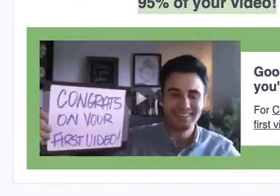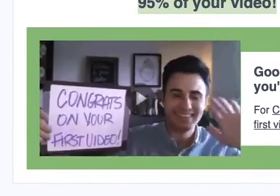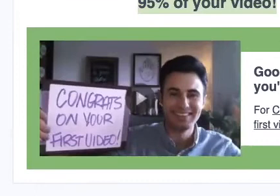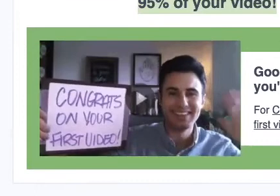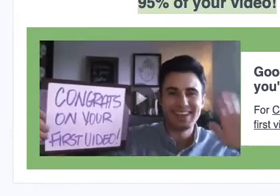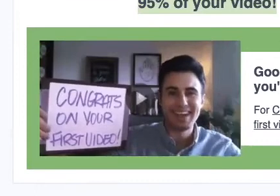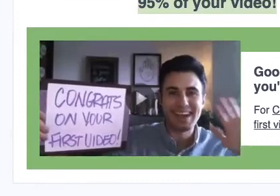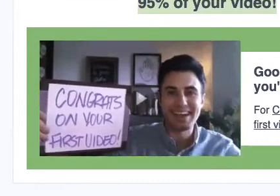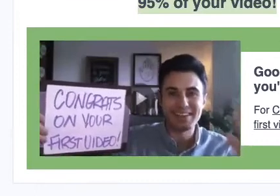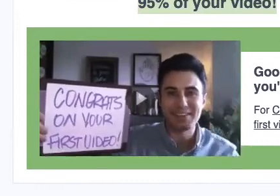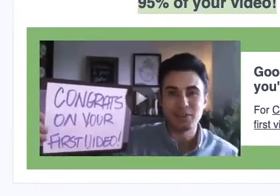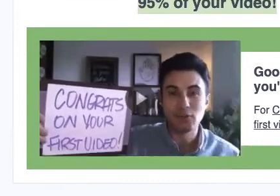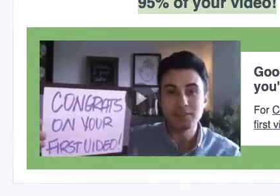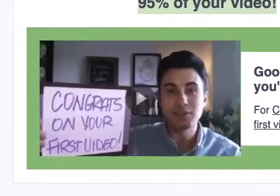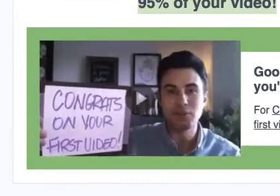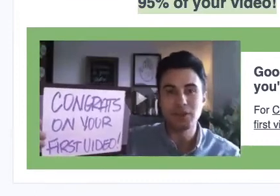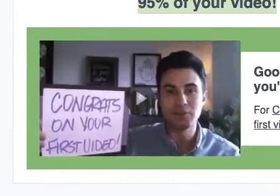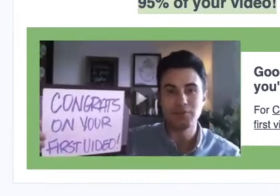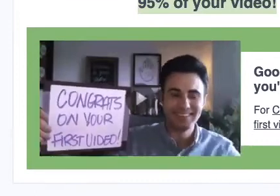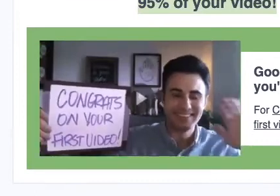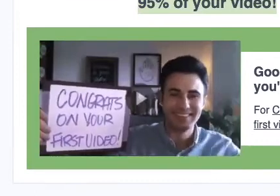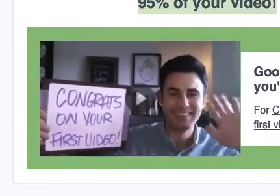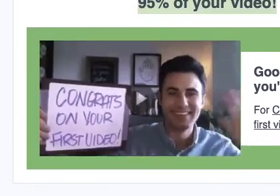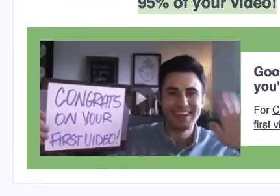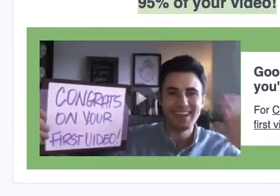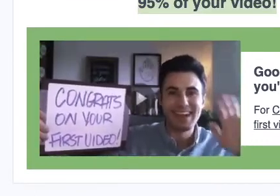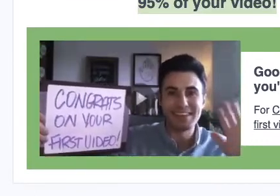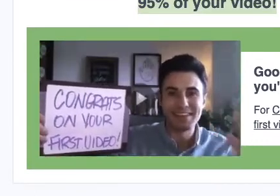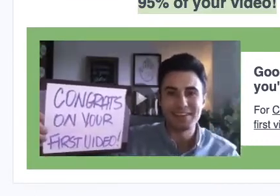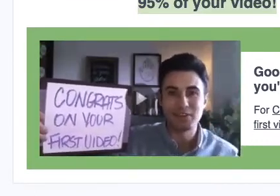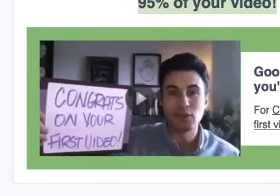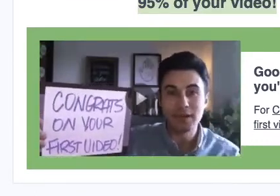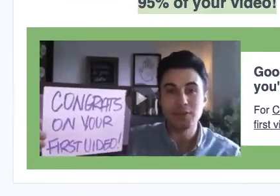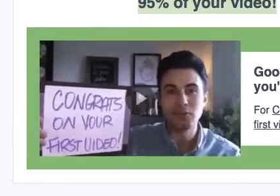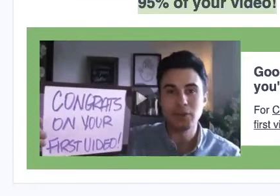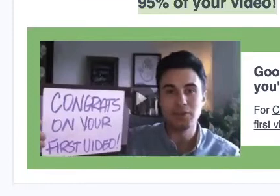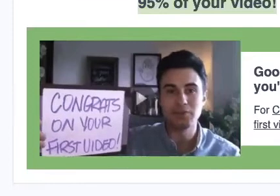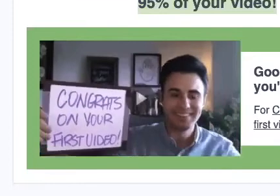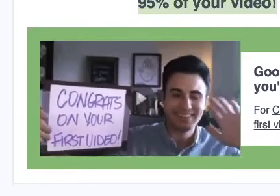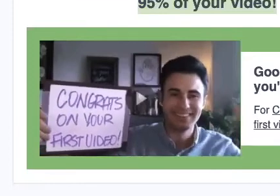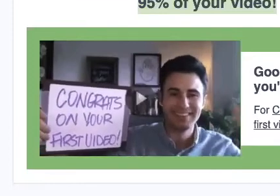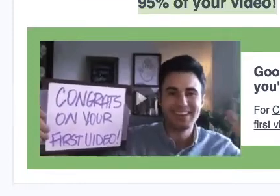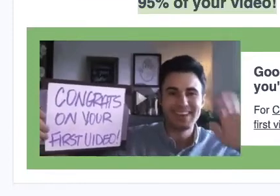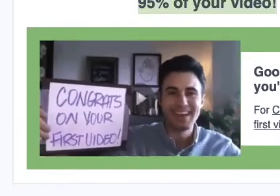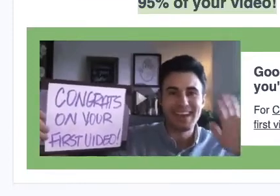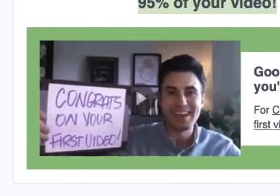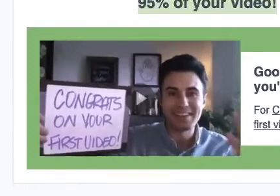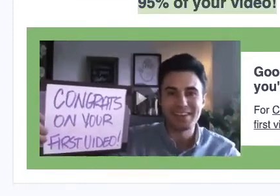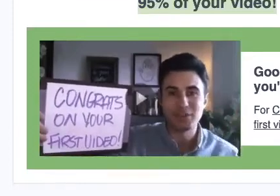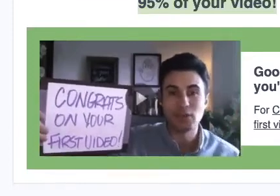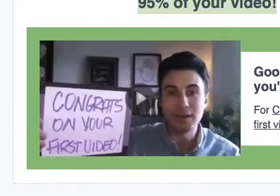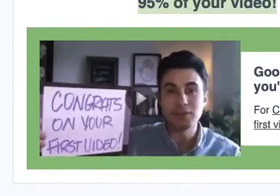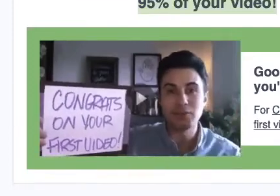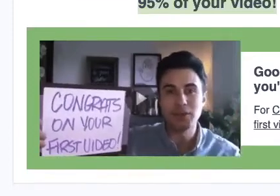conversation. And by doing that is I never let them know that I know they watched my video. I use it as a